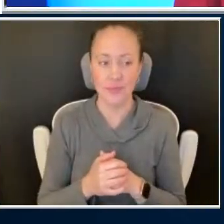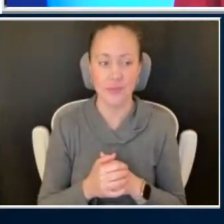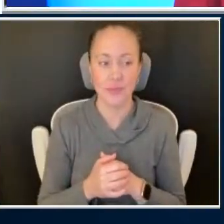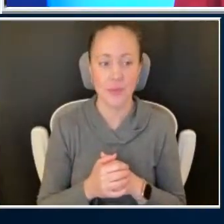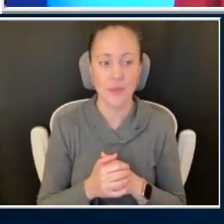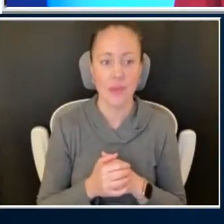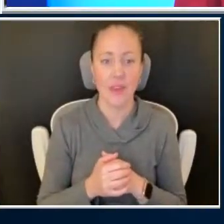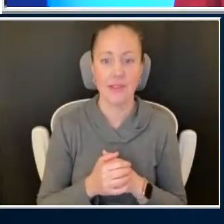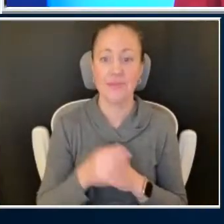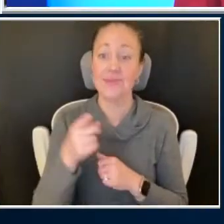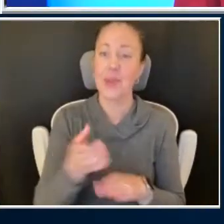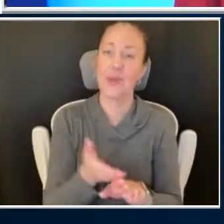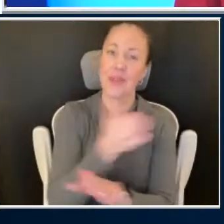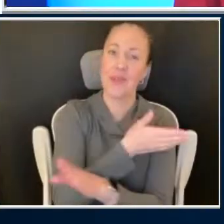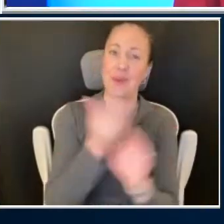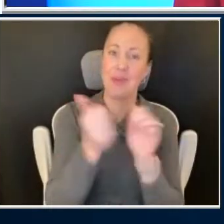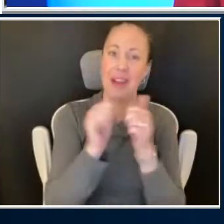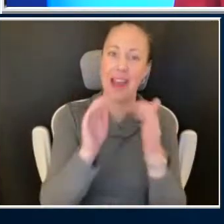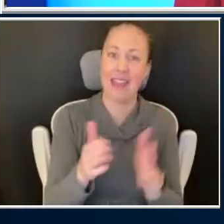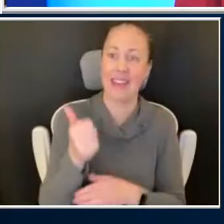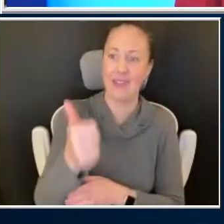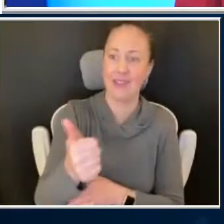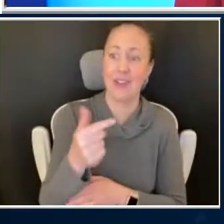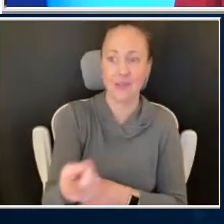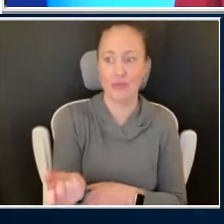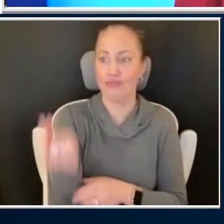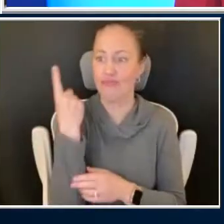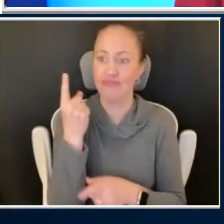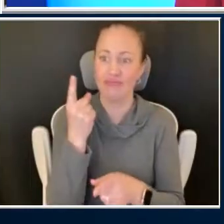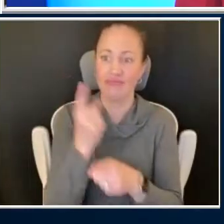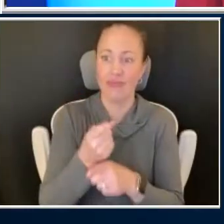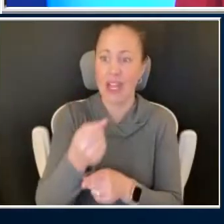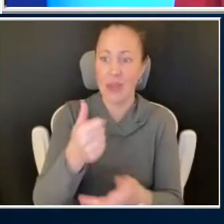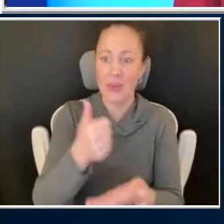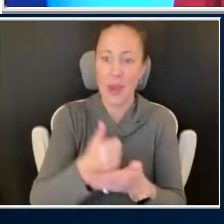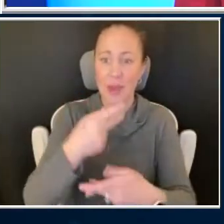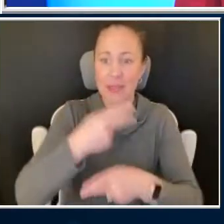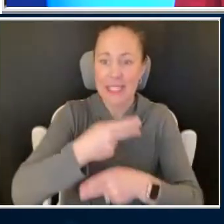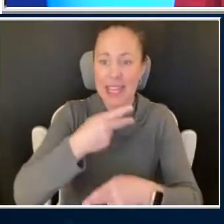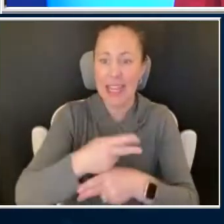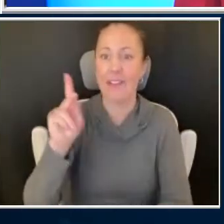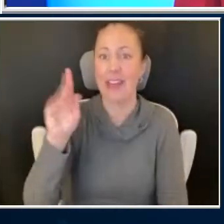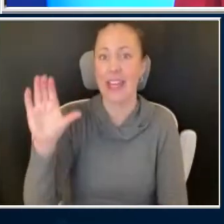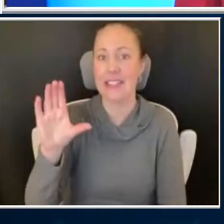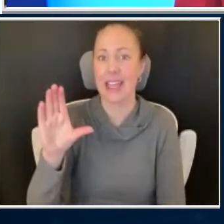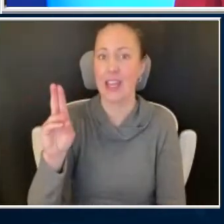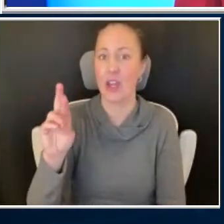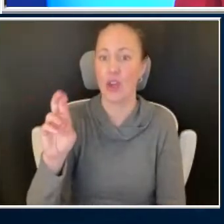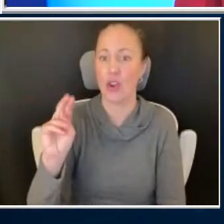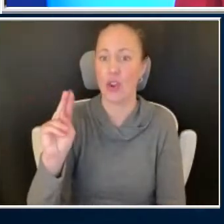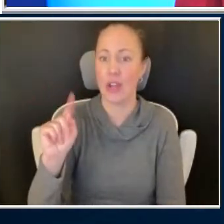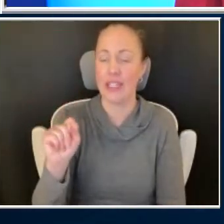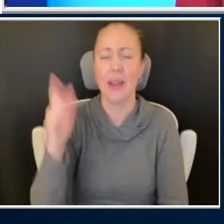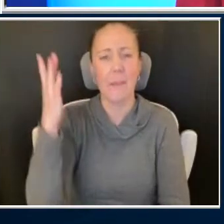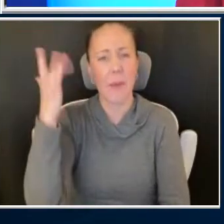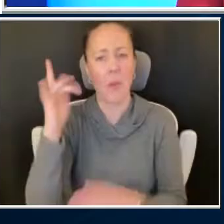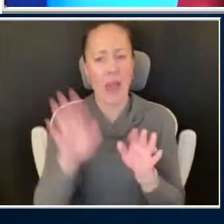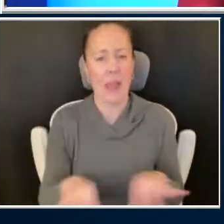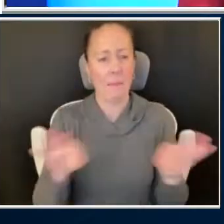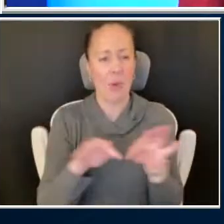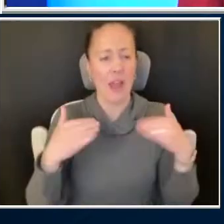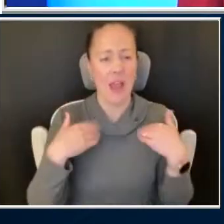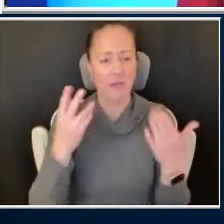athlete yourself. You get it. You help take care of the Kansas City Current. Why is it so important, though, to have a program that